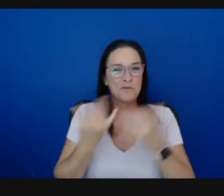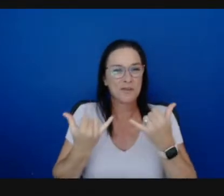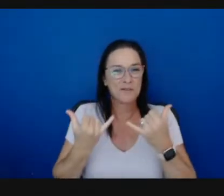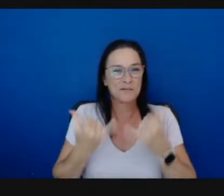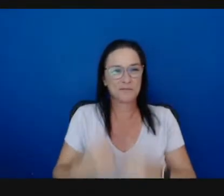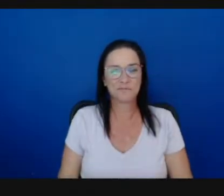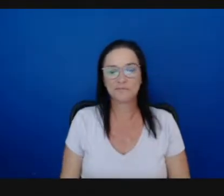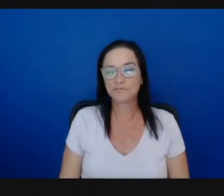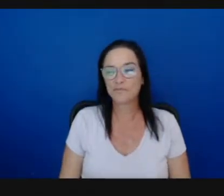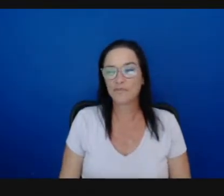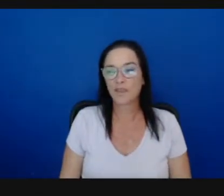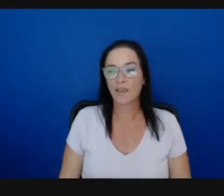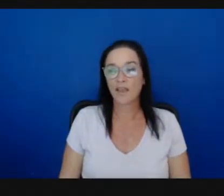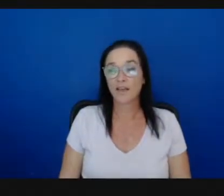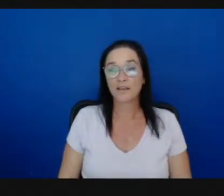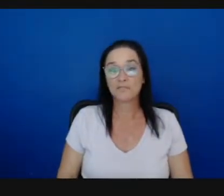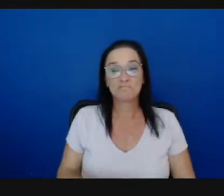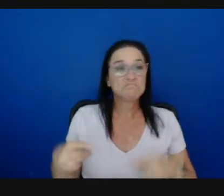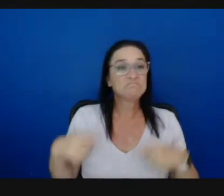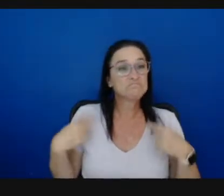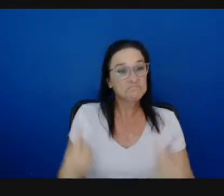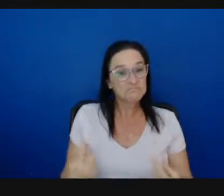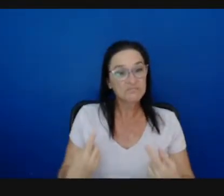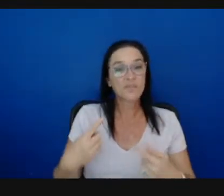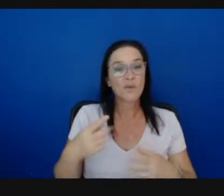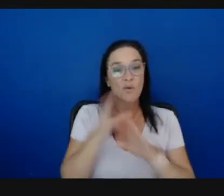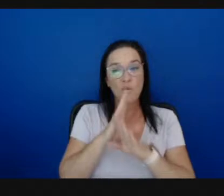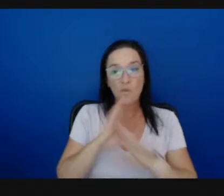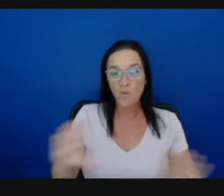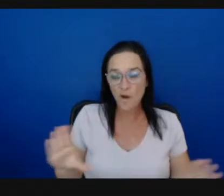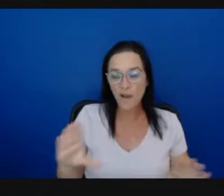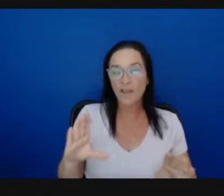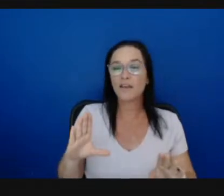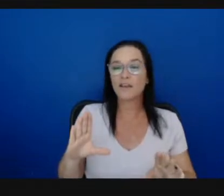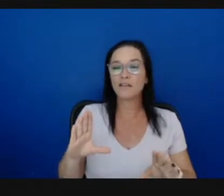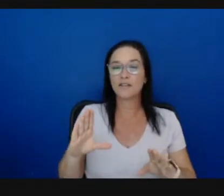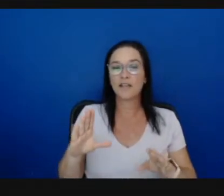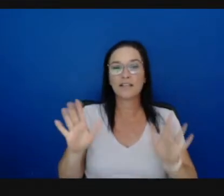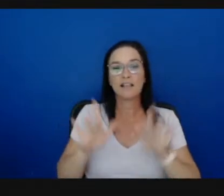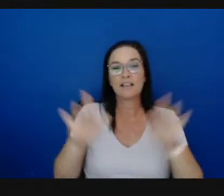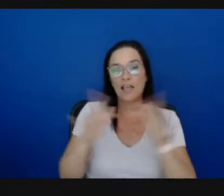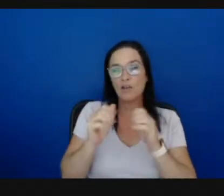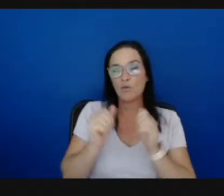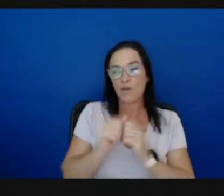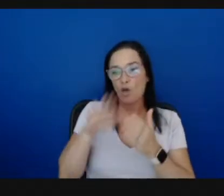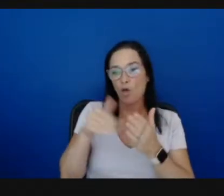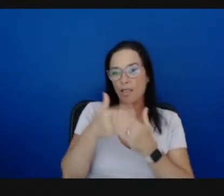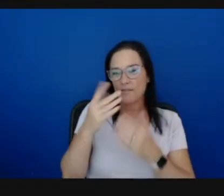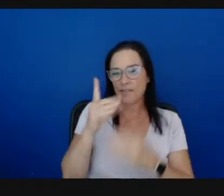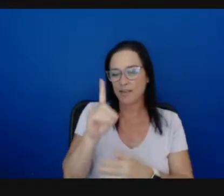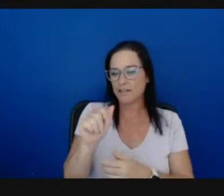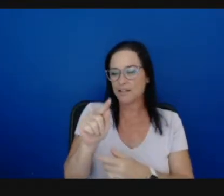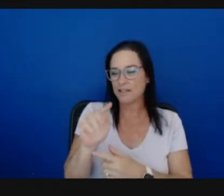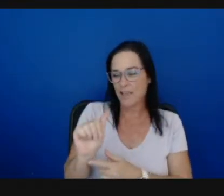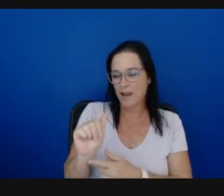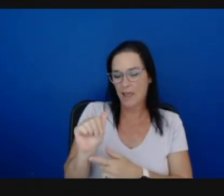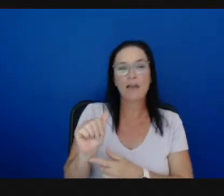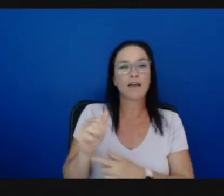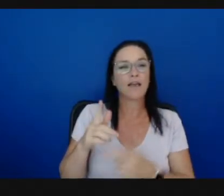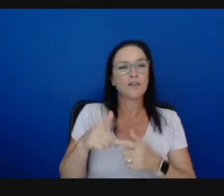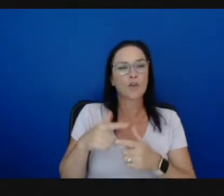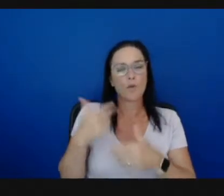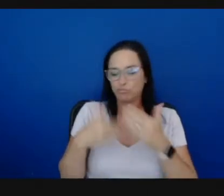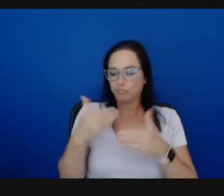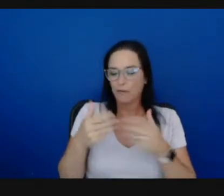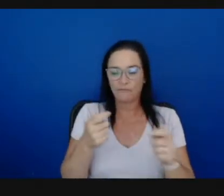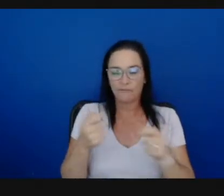Right. The volcano has been pretty quiet. It's a little bit light on the monitoring data this week. So we'll go through that maybe a little more quickly than usual. And